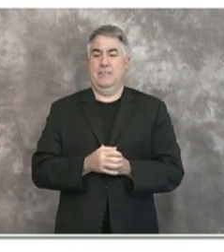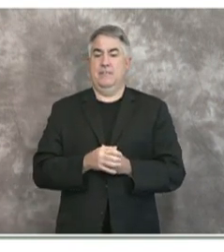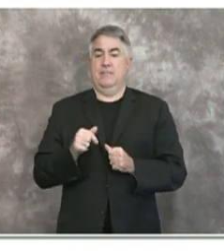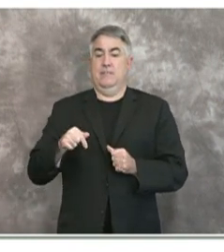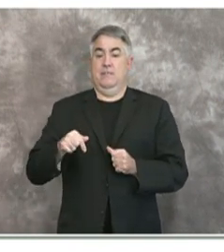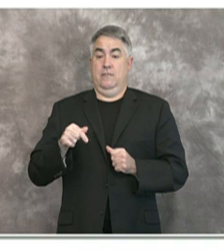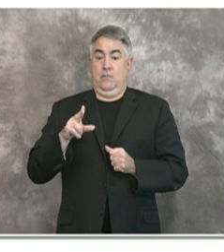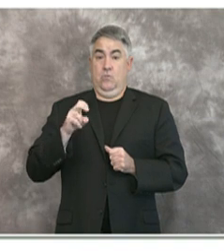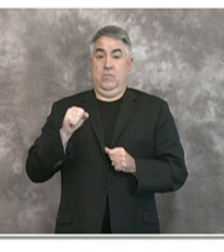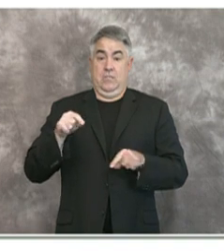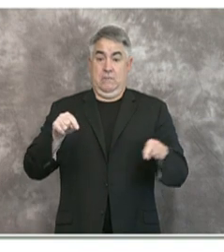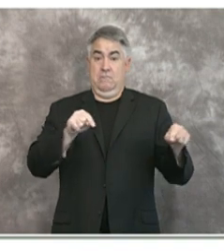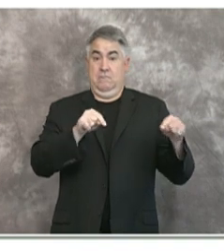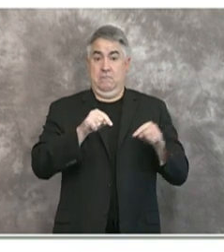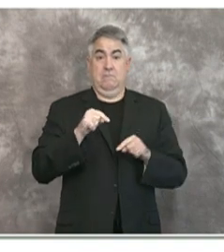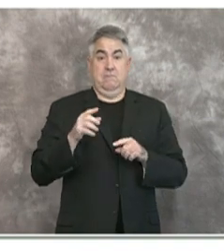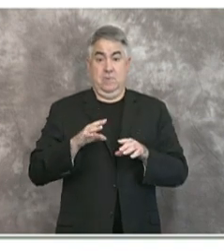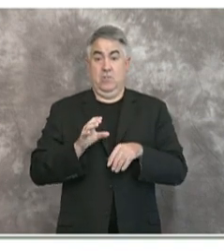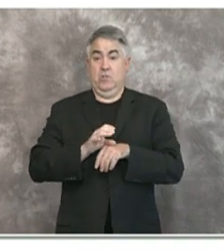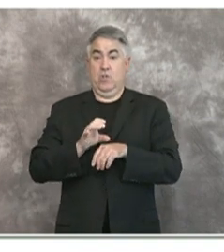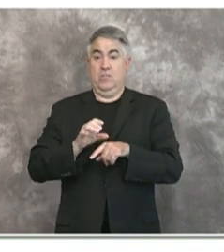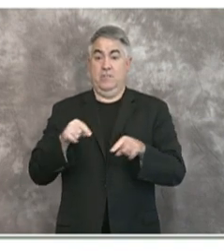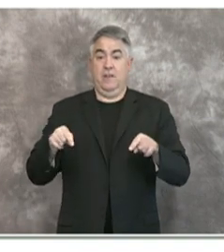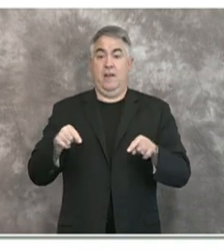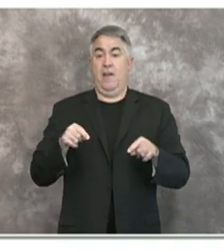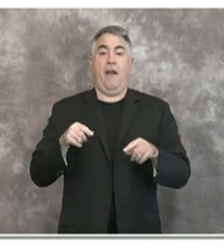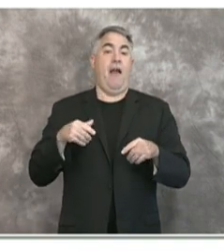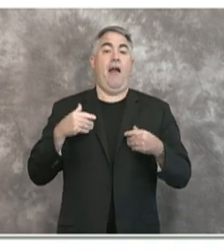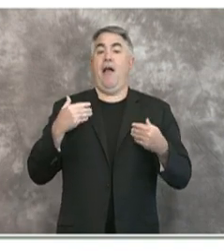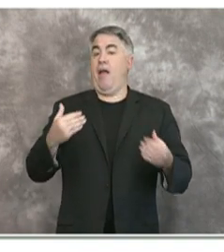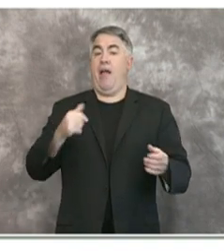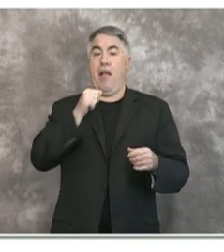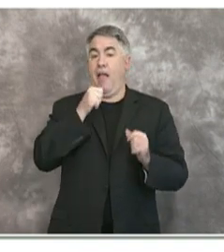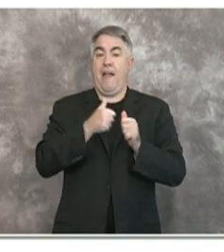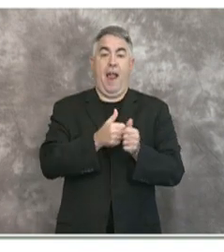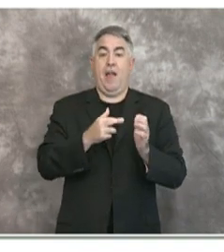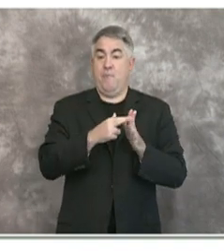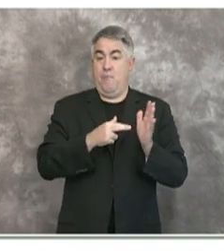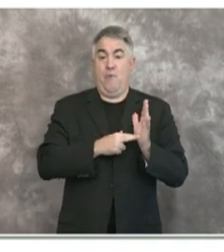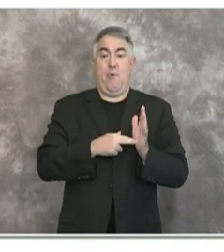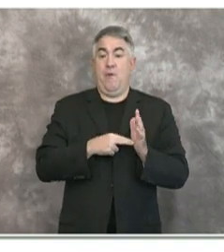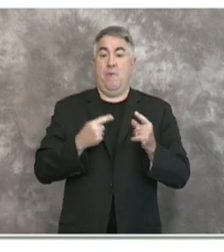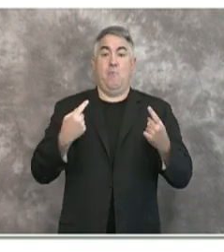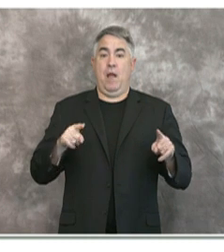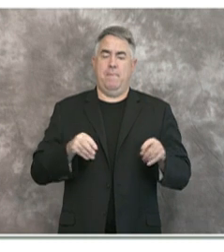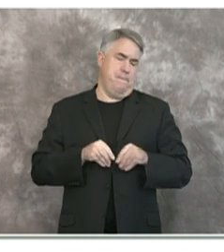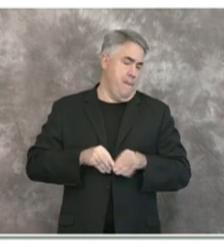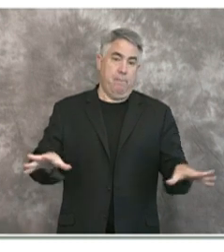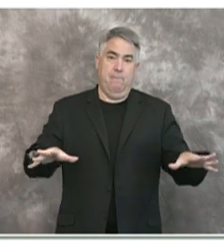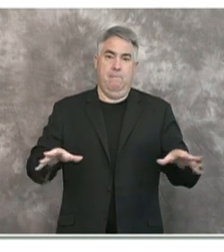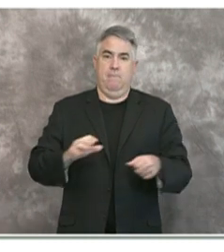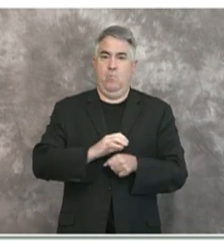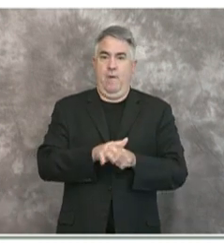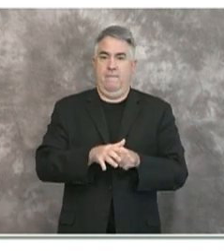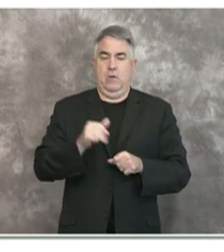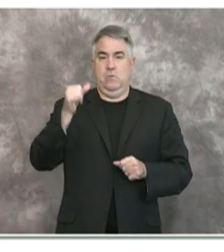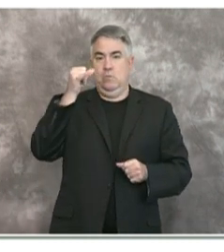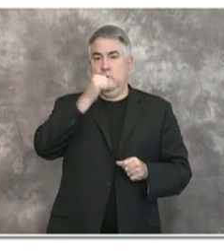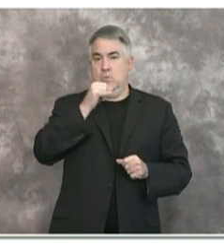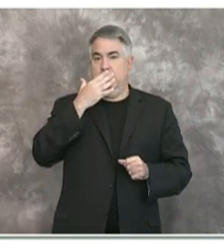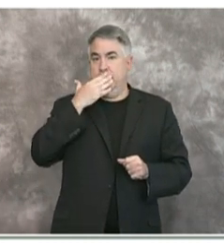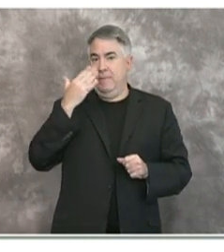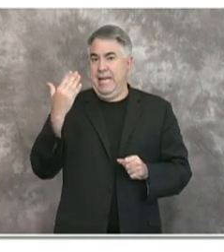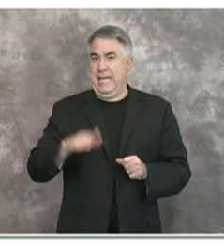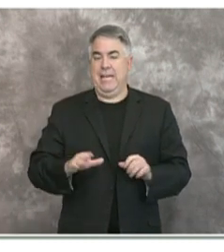that were held without precautions and without following safety guidelines, and those services led to the spread of the